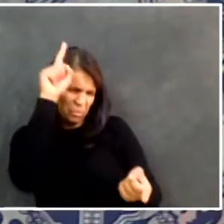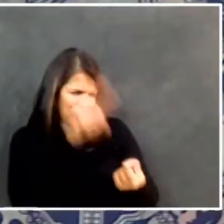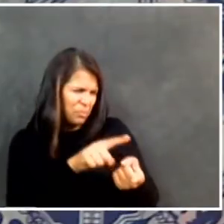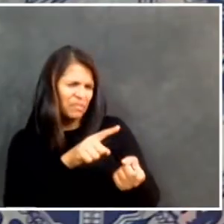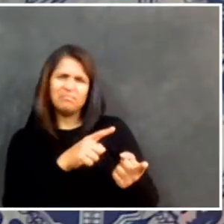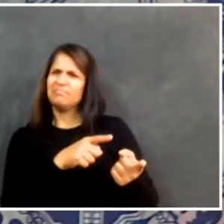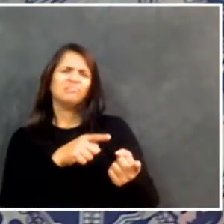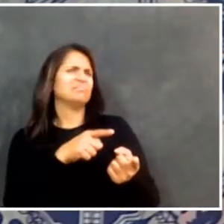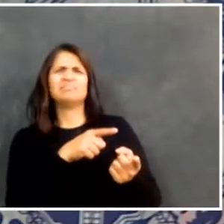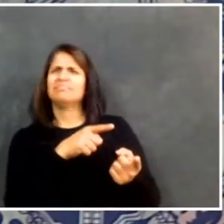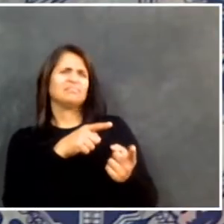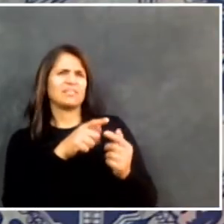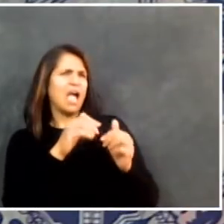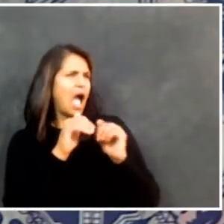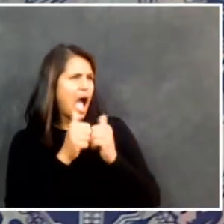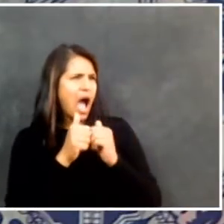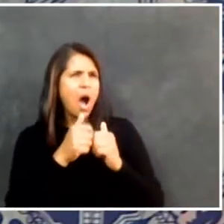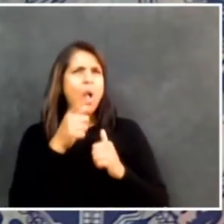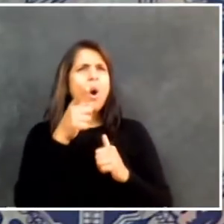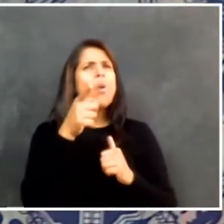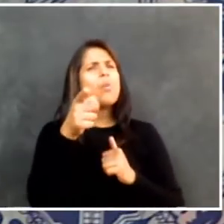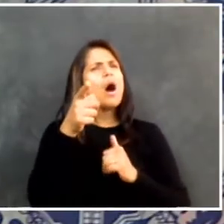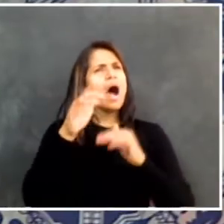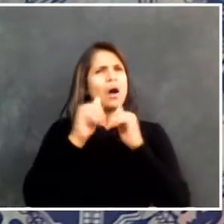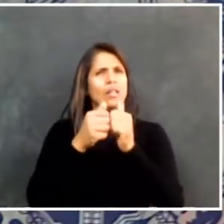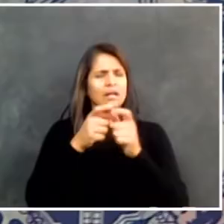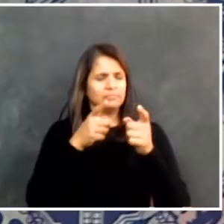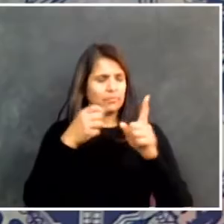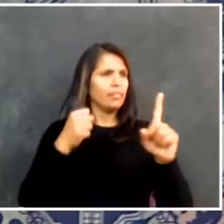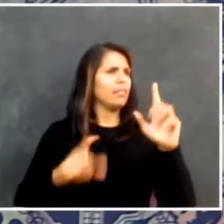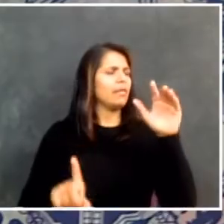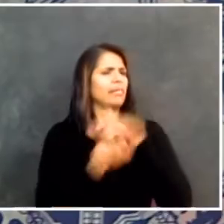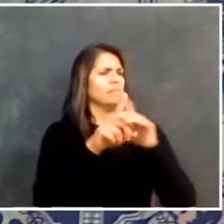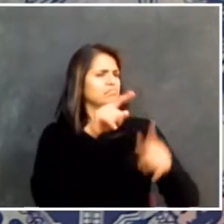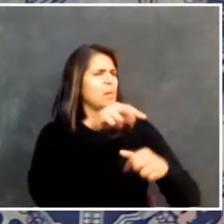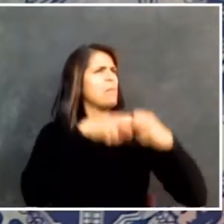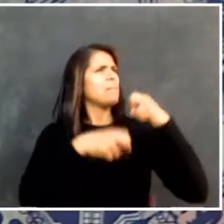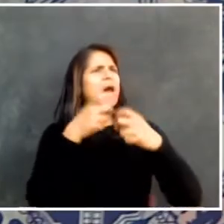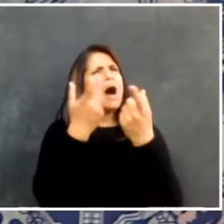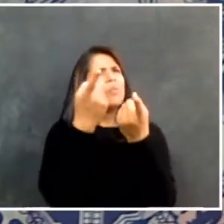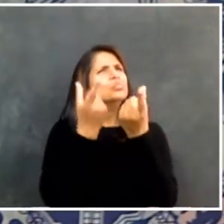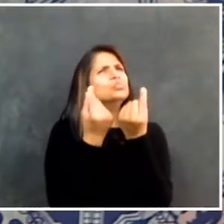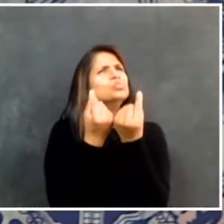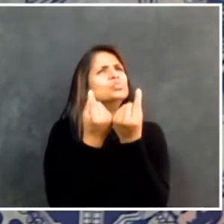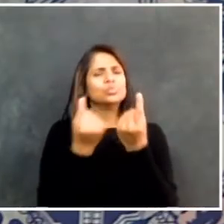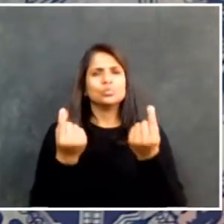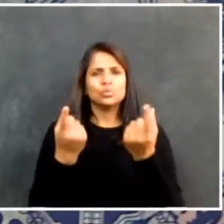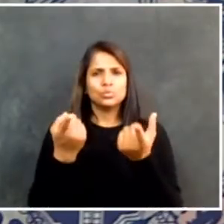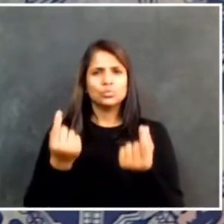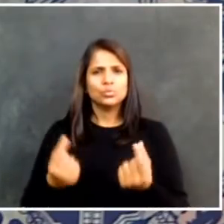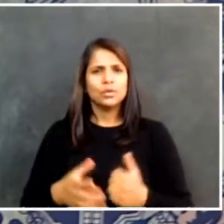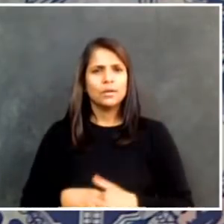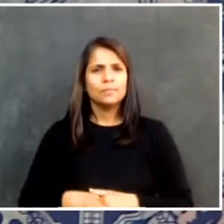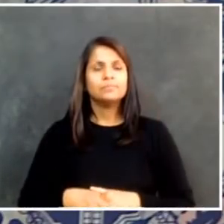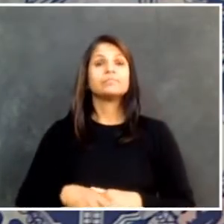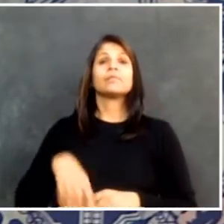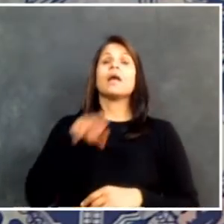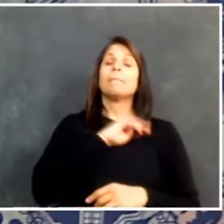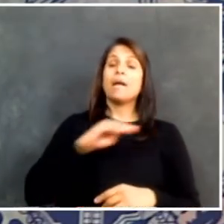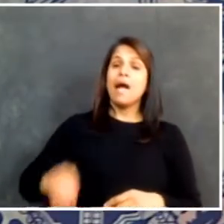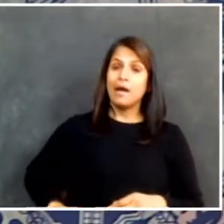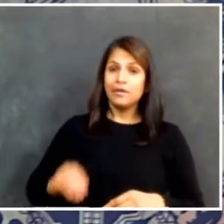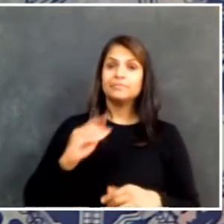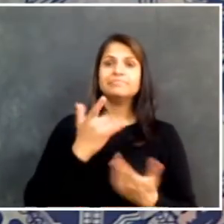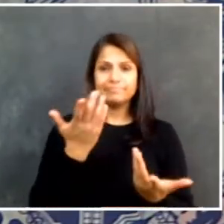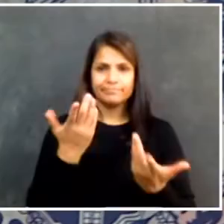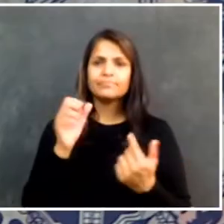Okay. Henry, first of all, thank you for what you said. I appreciate it personally, but I also want to say thank you on behalf of my